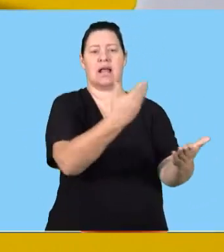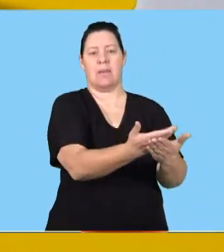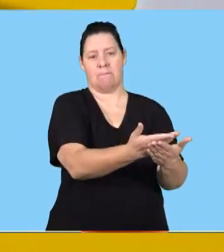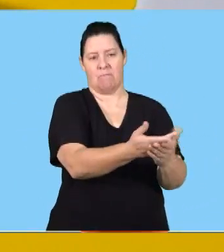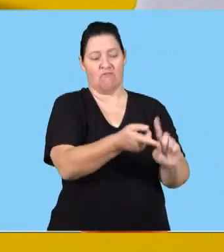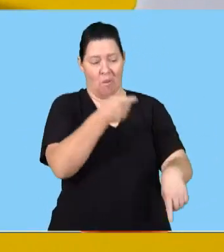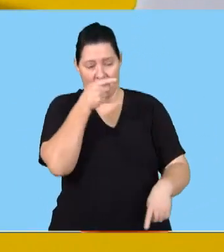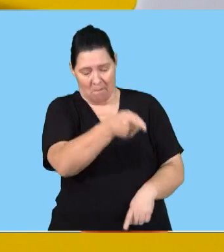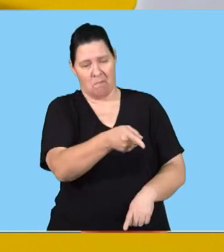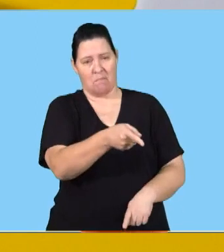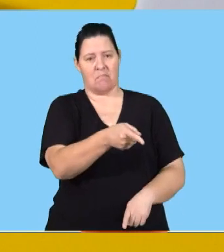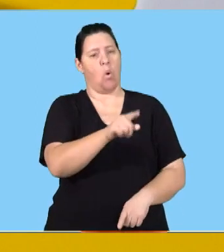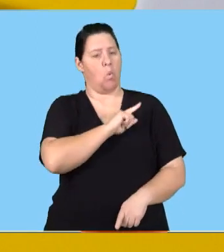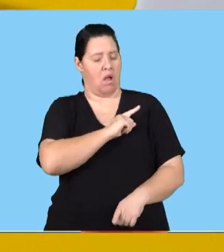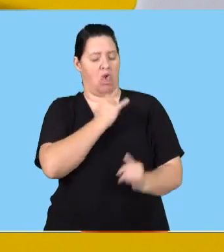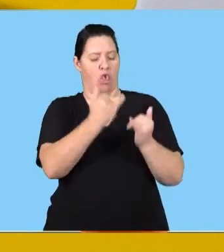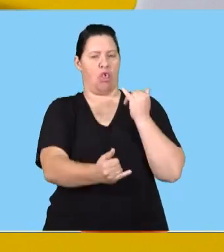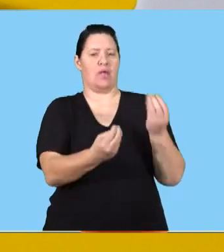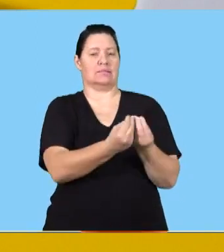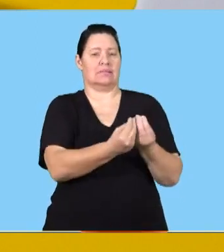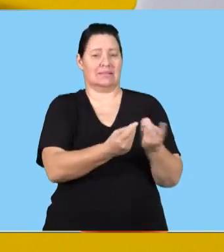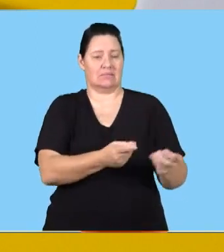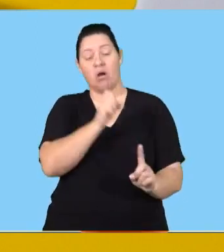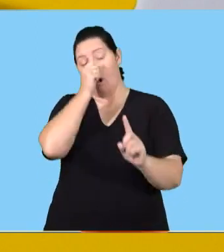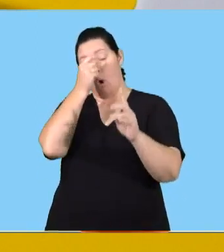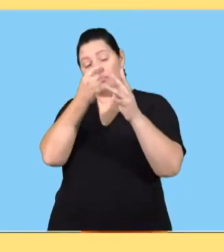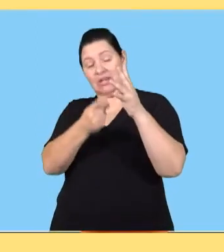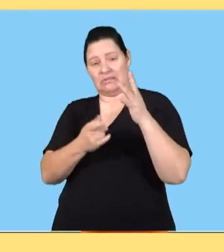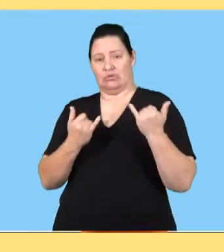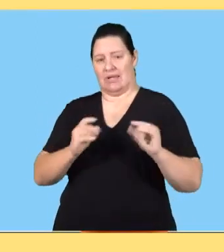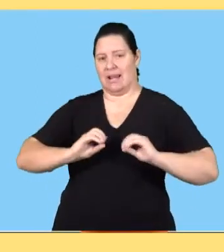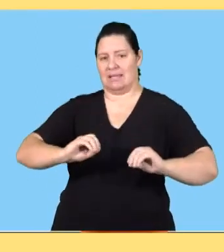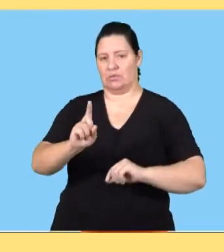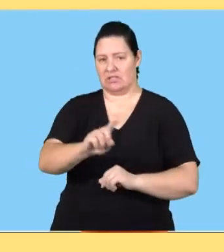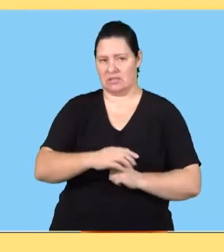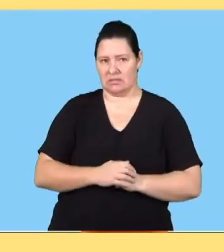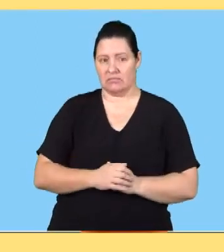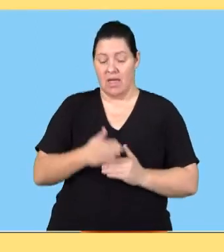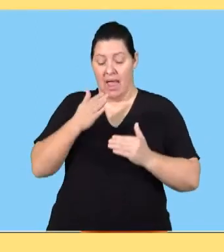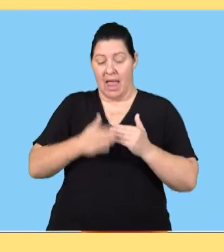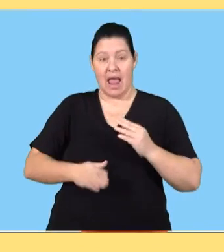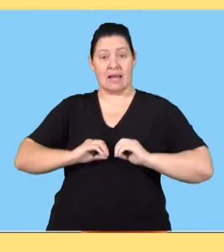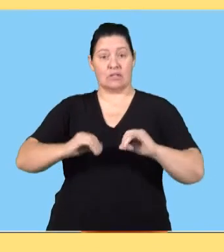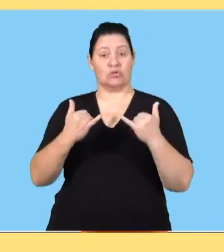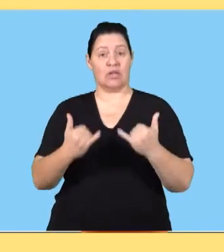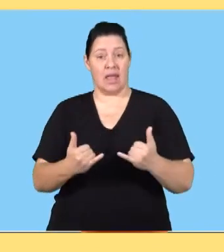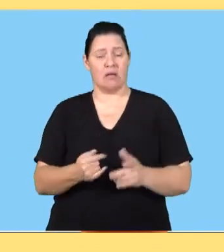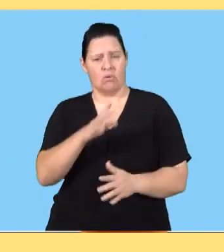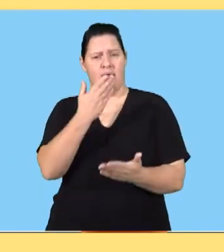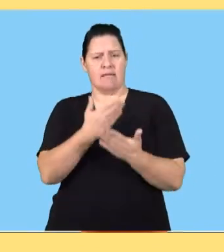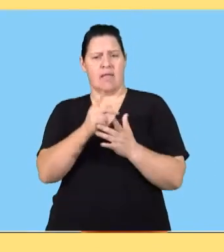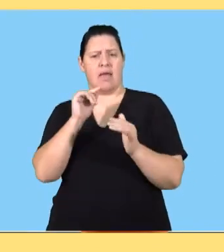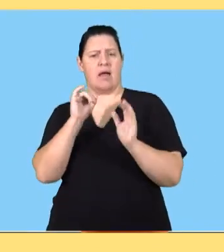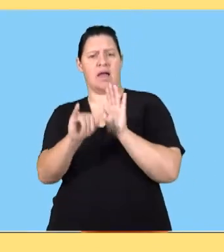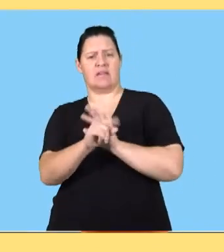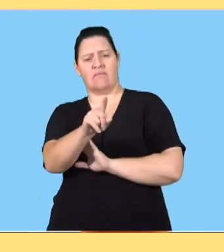allowance on such goods? Here are the objectives for today's lesson. By the end of this lesson, you should be